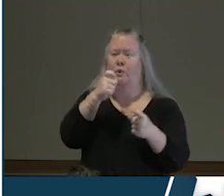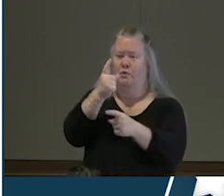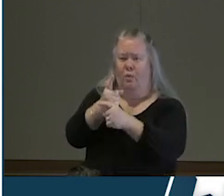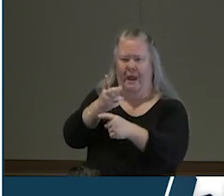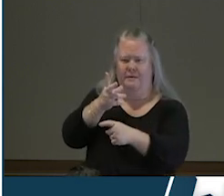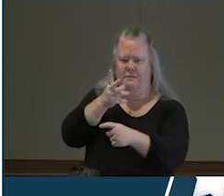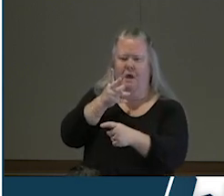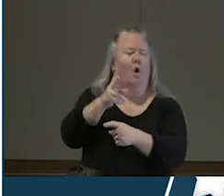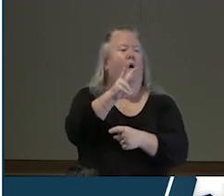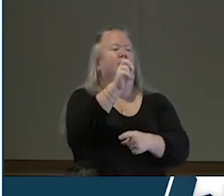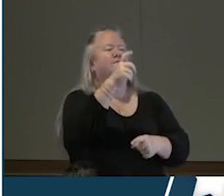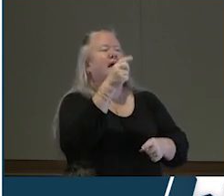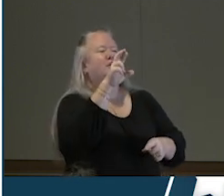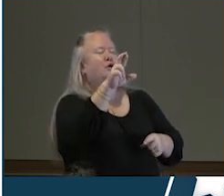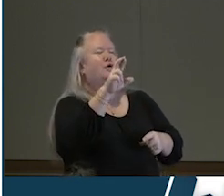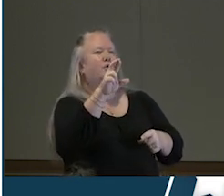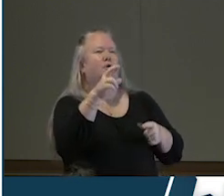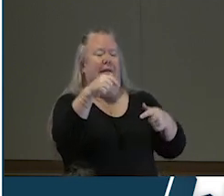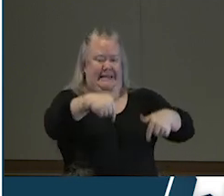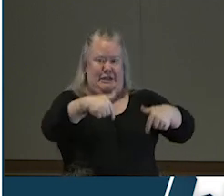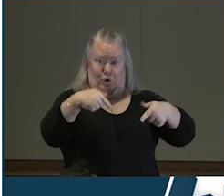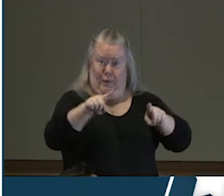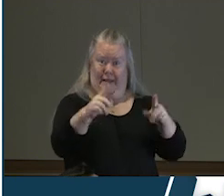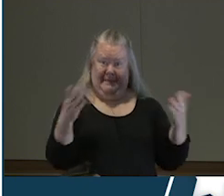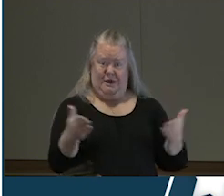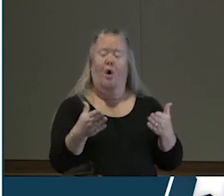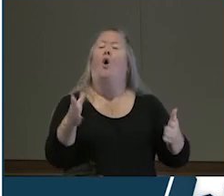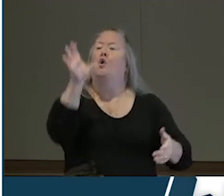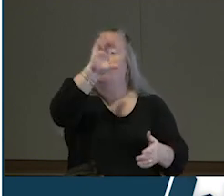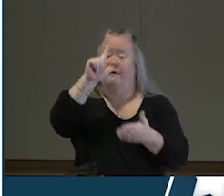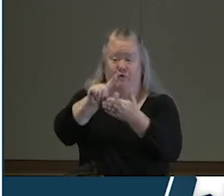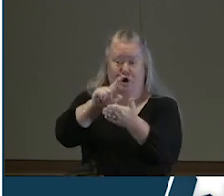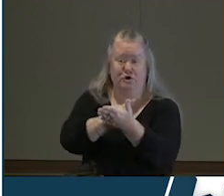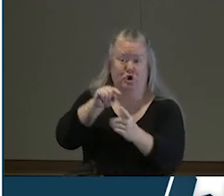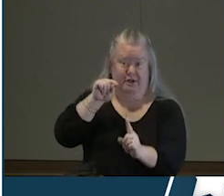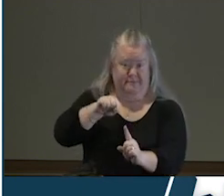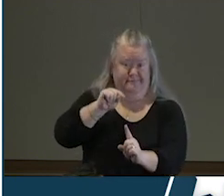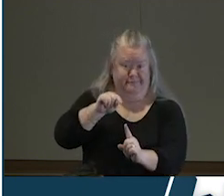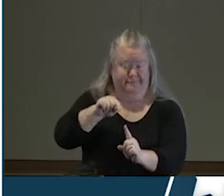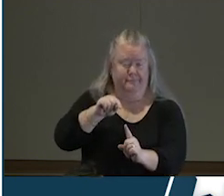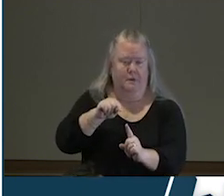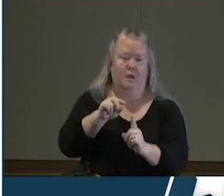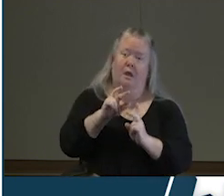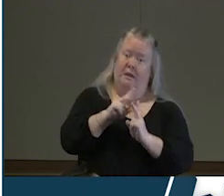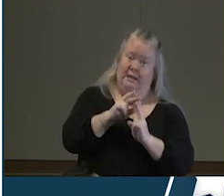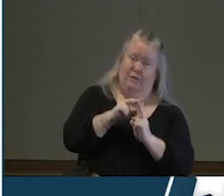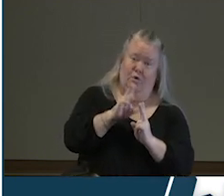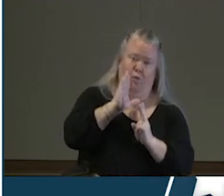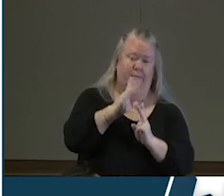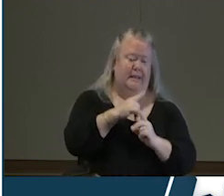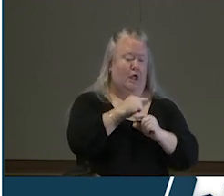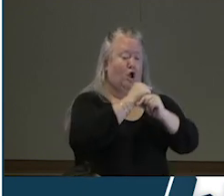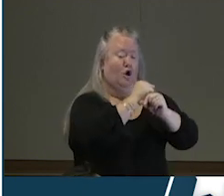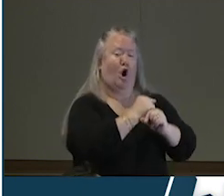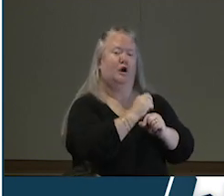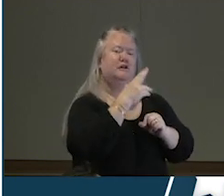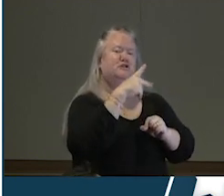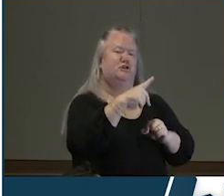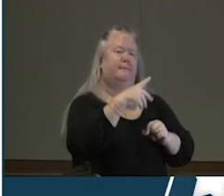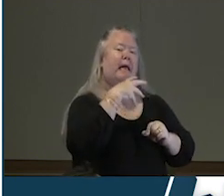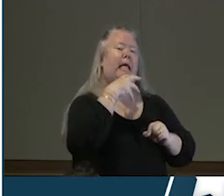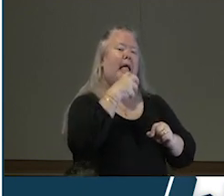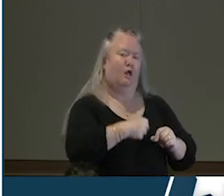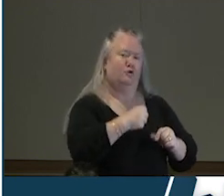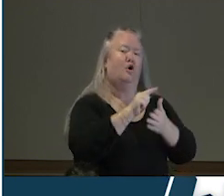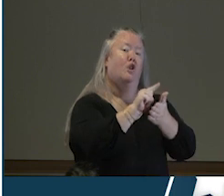parent? Like, what's the type of? So you're looking for an attorney, right? So it's either going to be a guardianship elder law